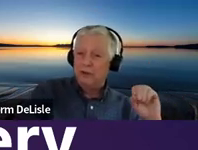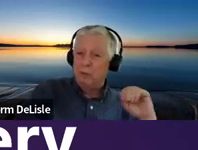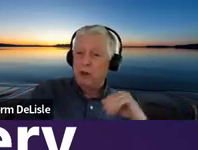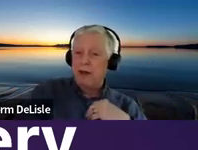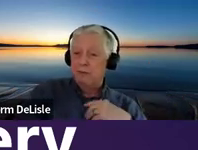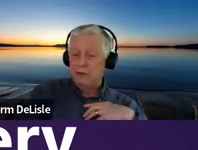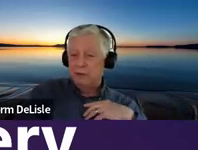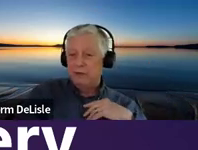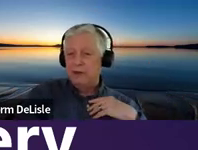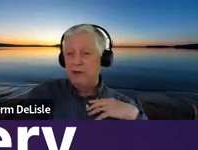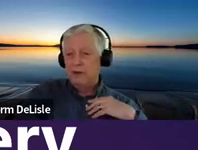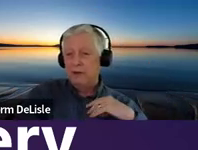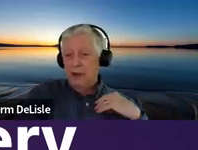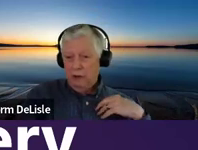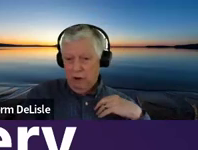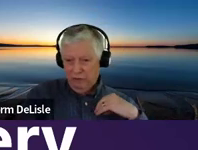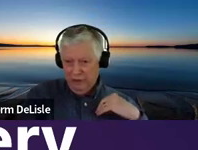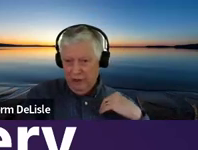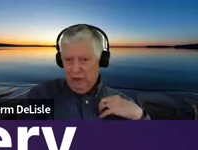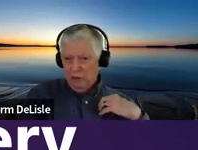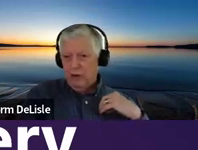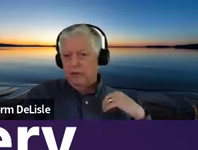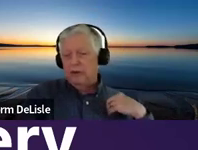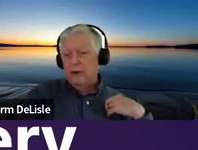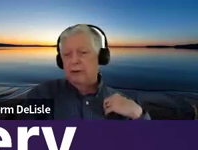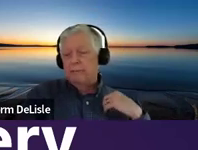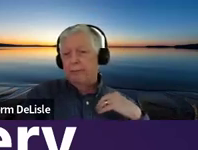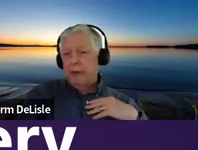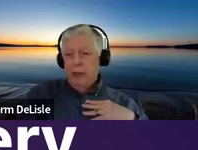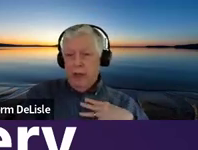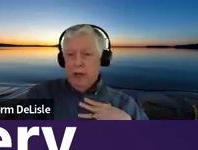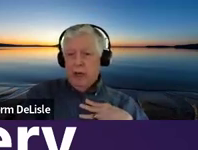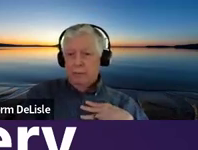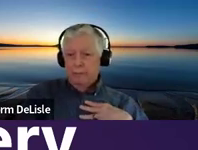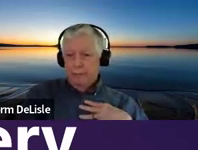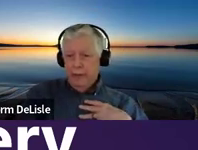do send a small amount of electricity into your across the skull.